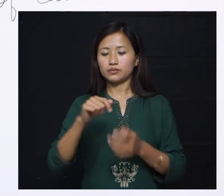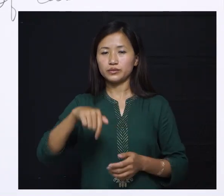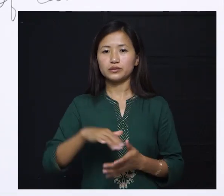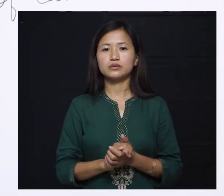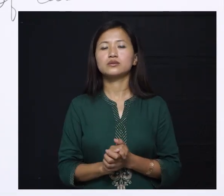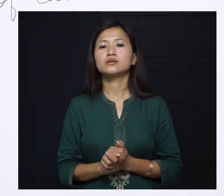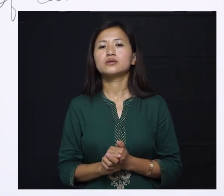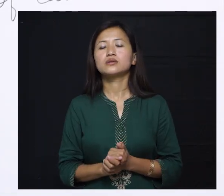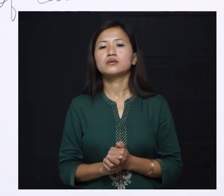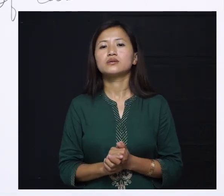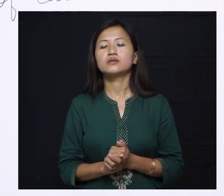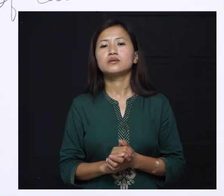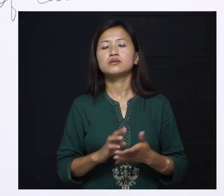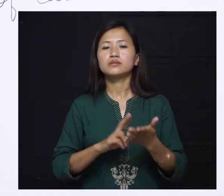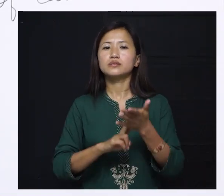northern